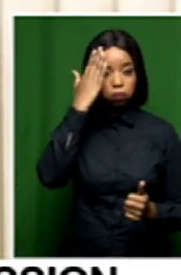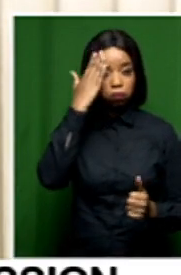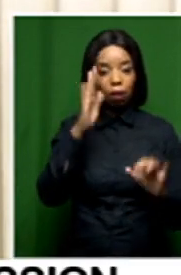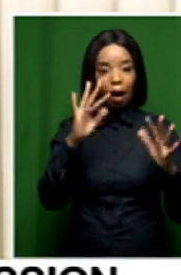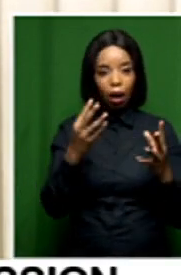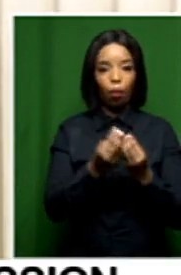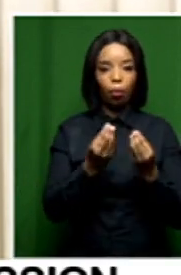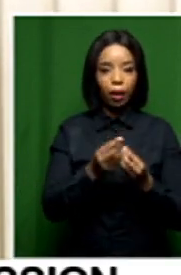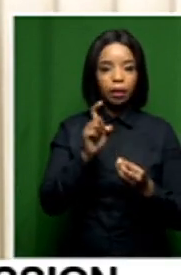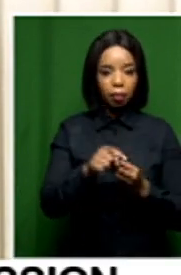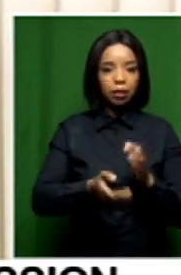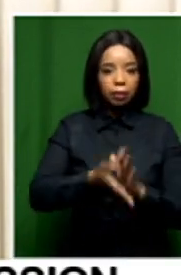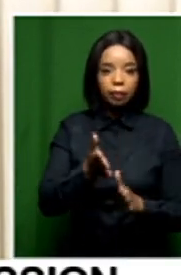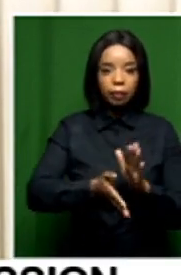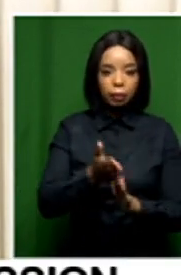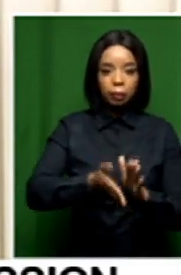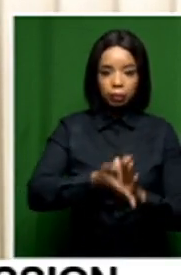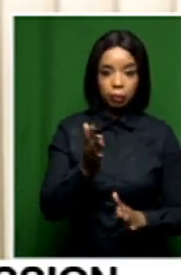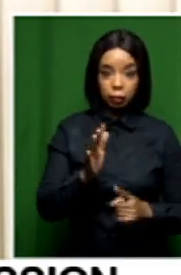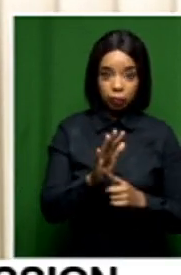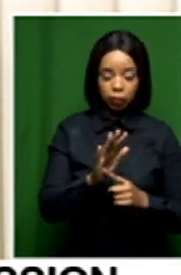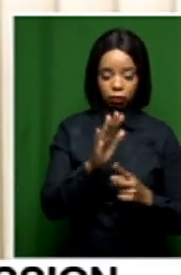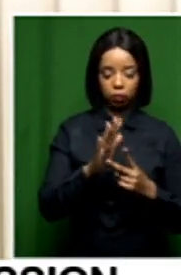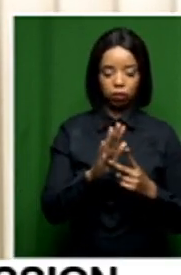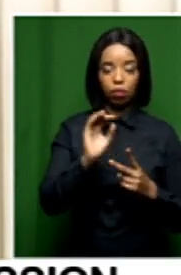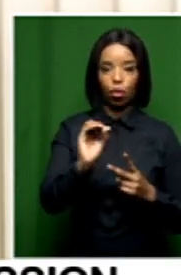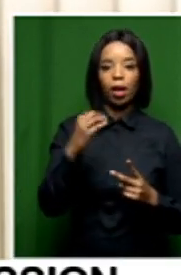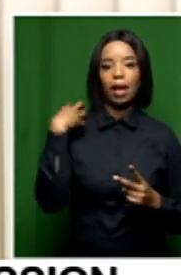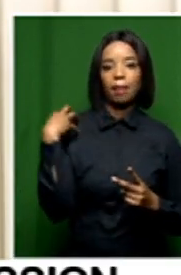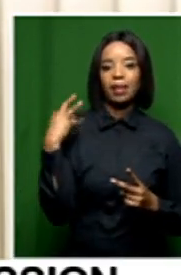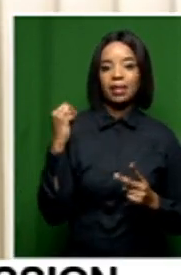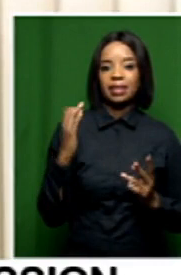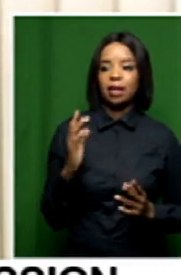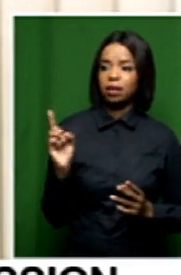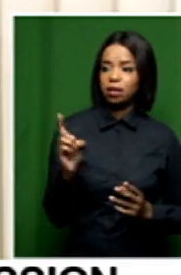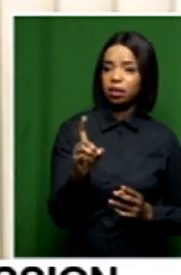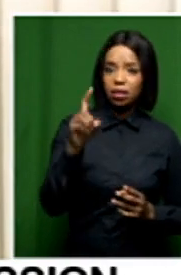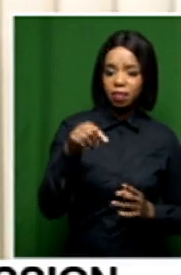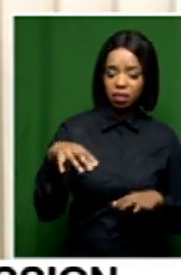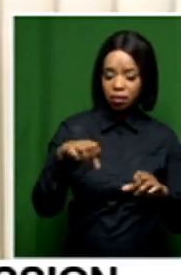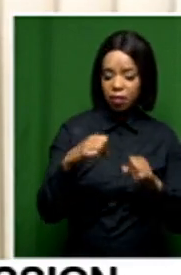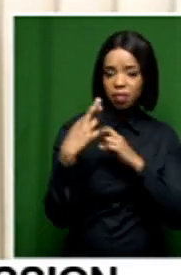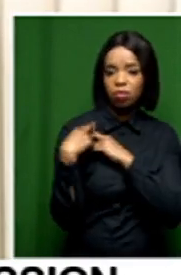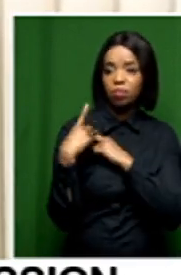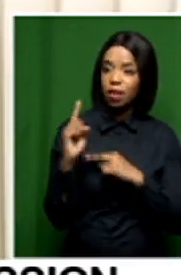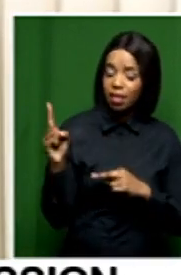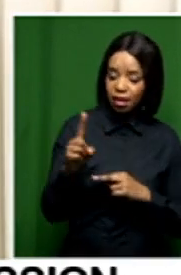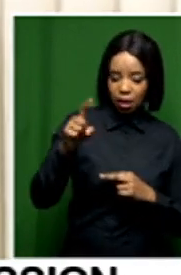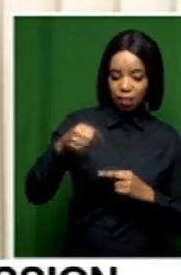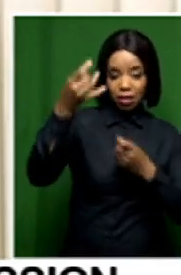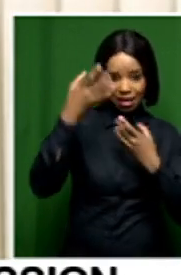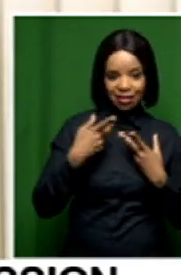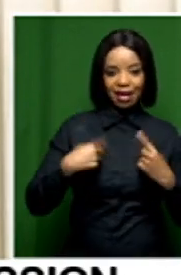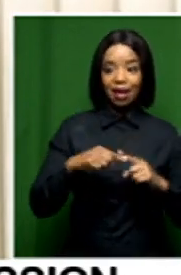We have the ministers who are let's call them sub-accounting officers, who then must come and tell us what is it that they have